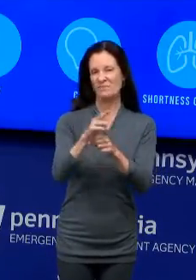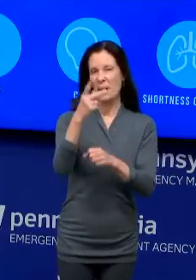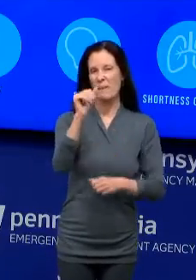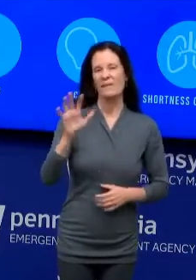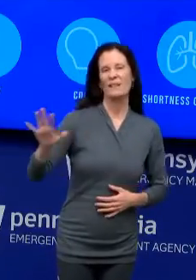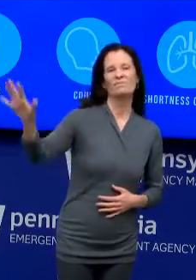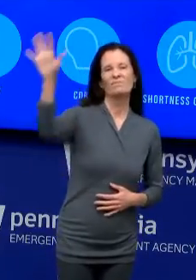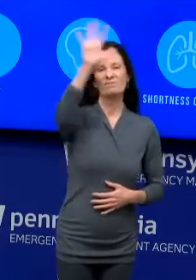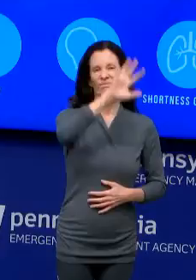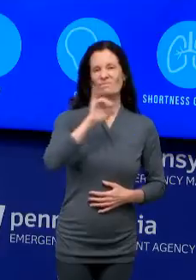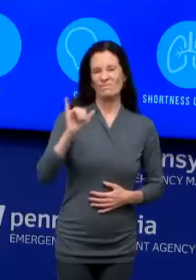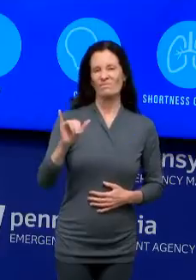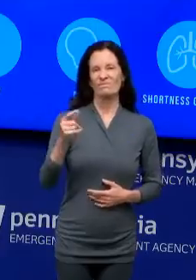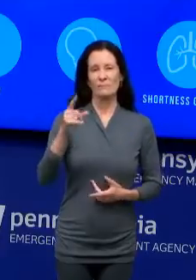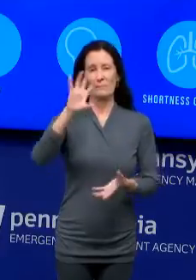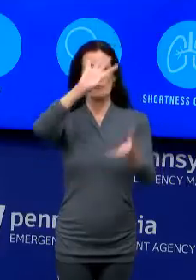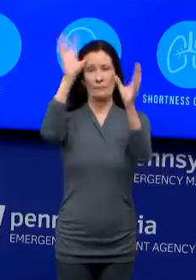count.